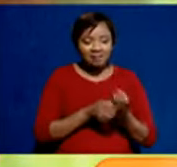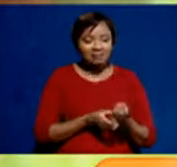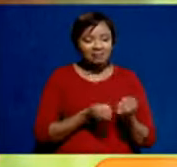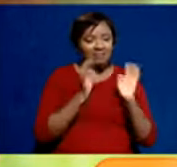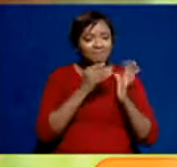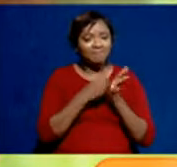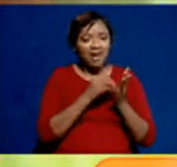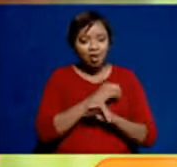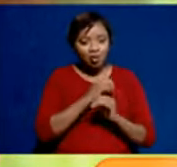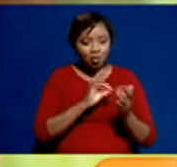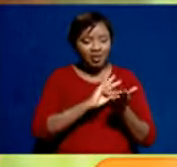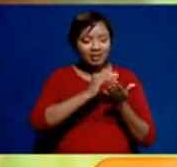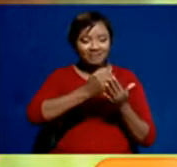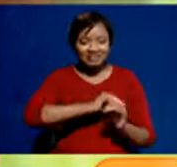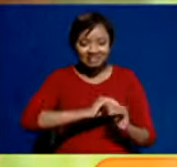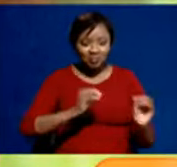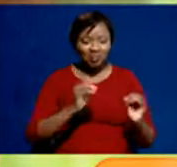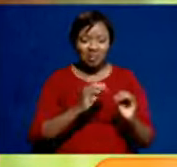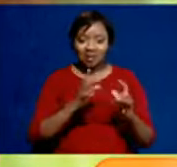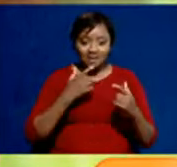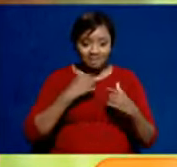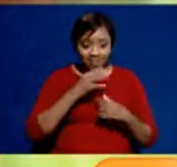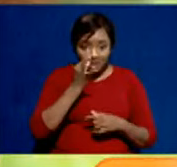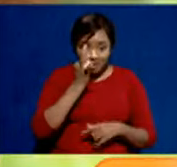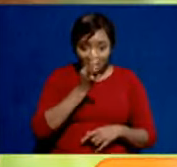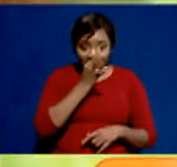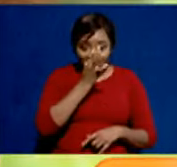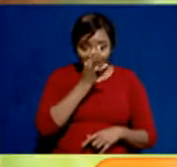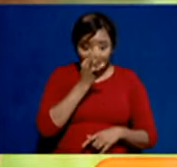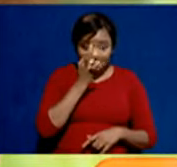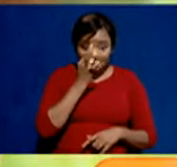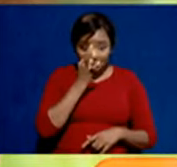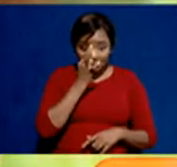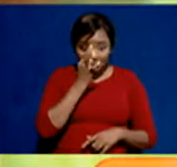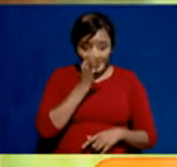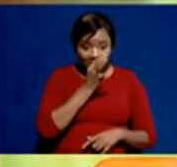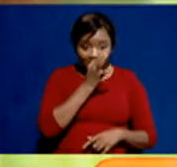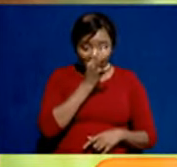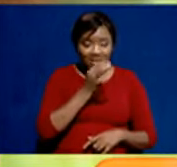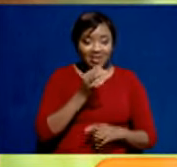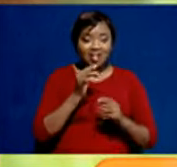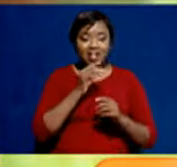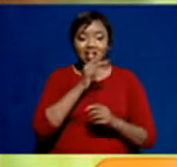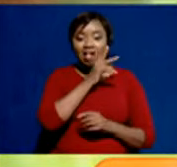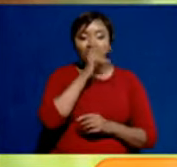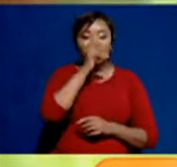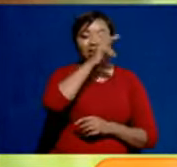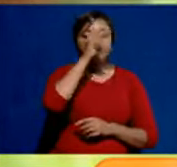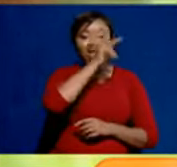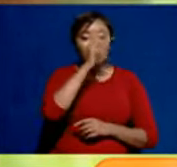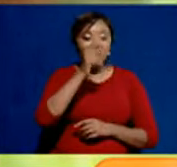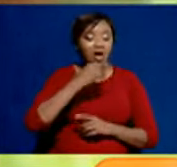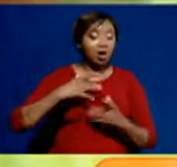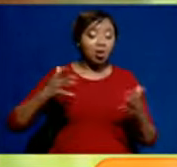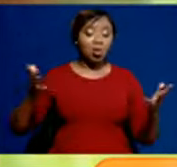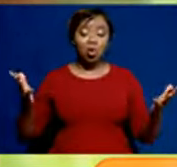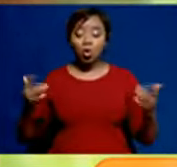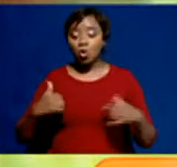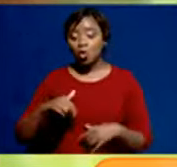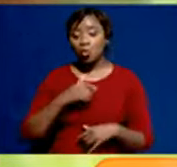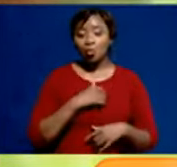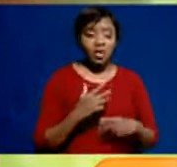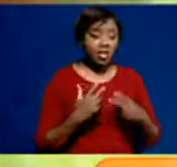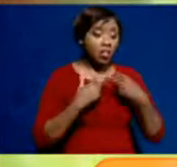not once, did I ever hear President Kibaki, all his ministers saying, because we found empty coffers, we cannot